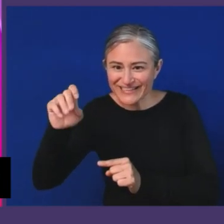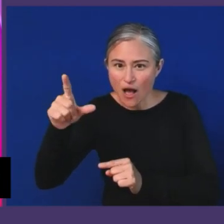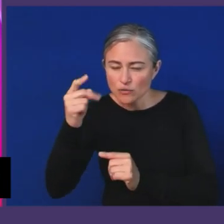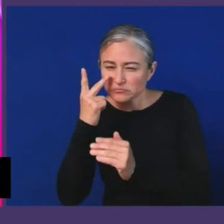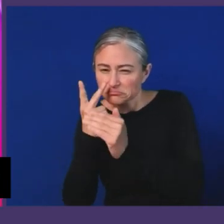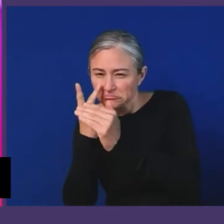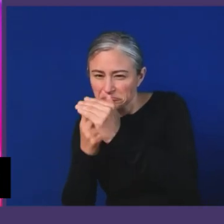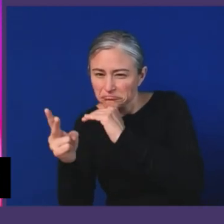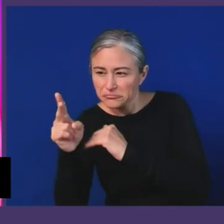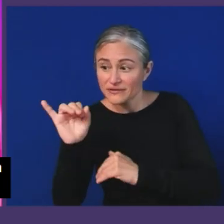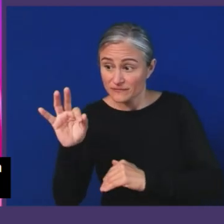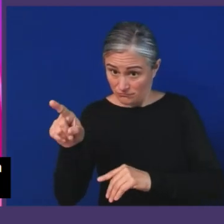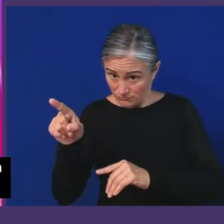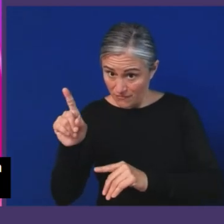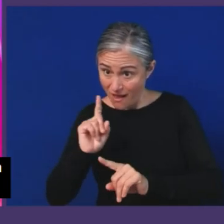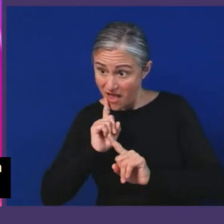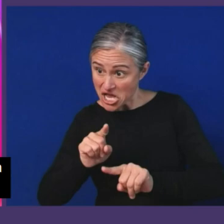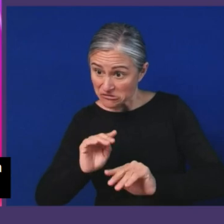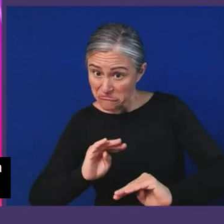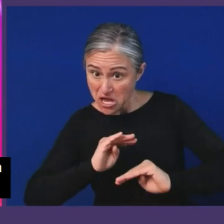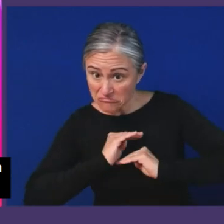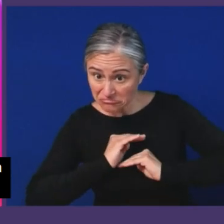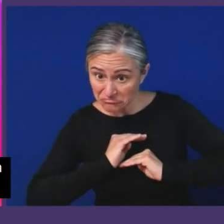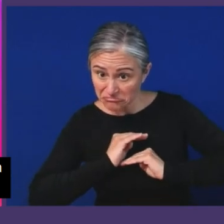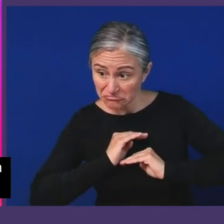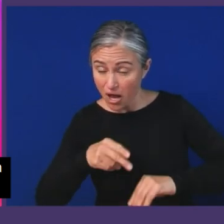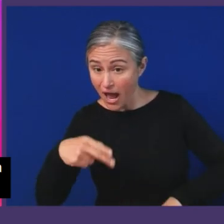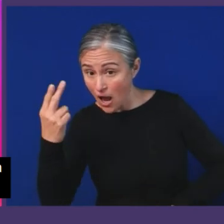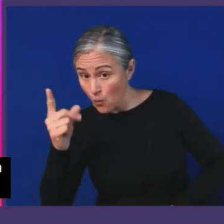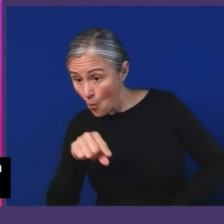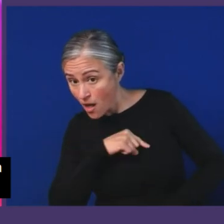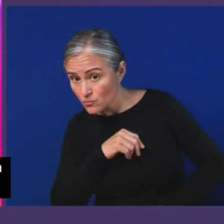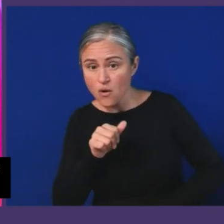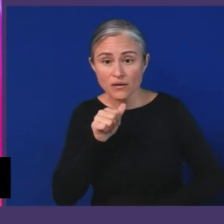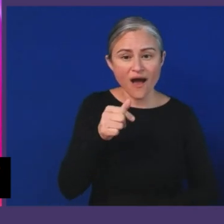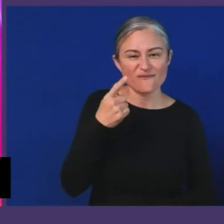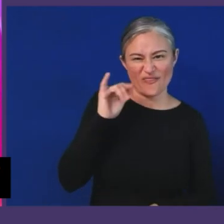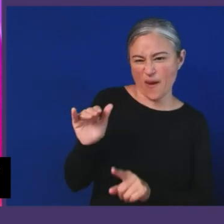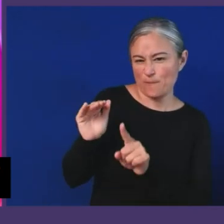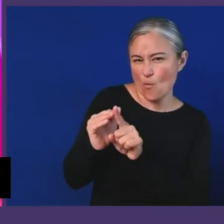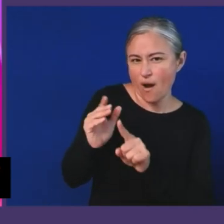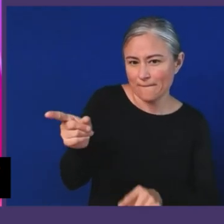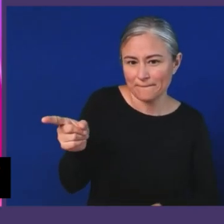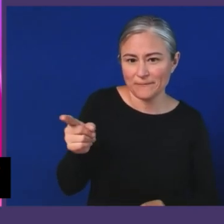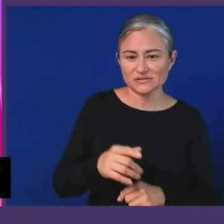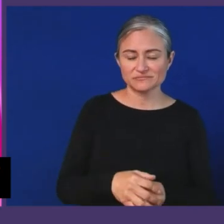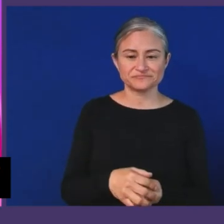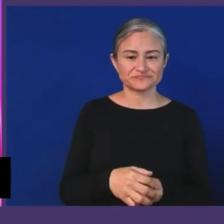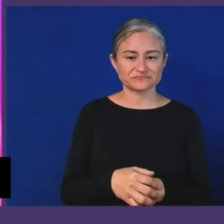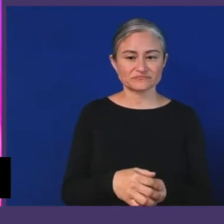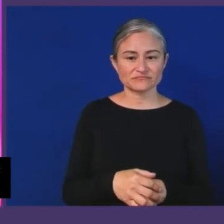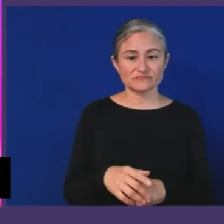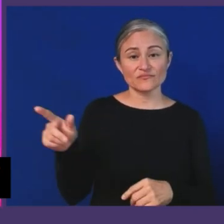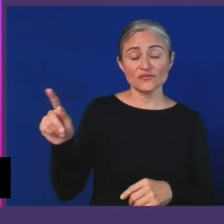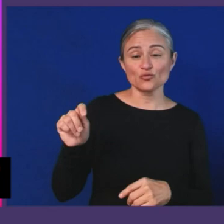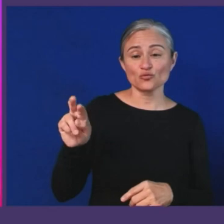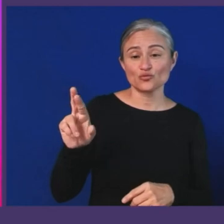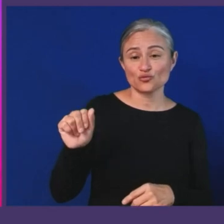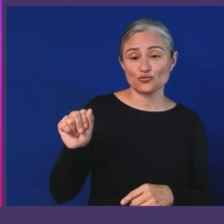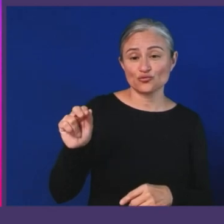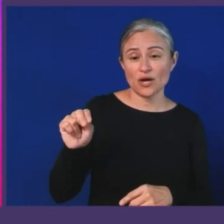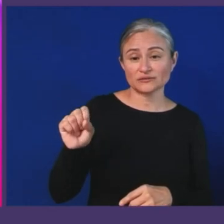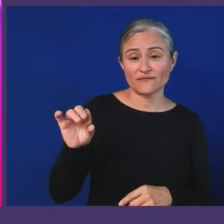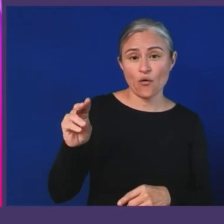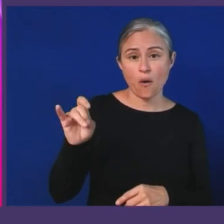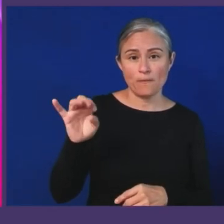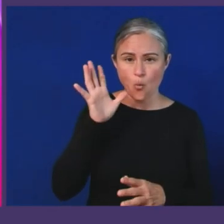the quality of each completion. And then once it makes a guess for every one of them, we also have the ground truth, which is telling us the ranking of them. And so we